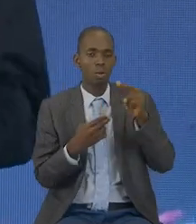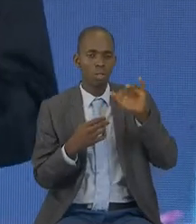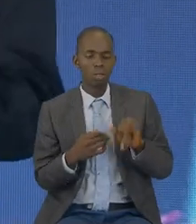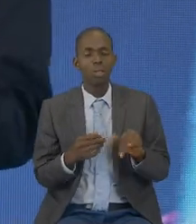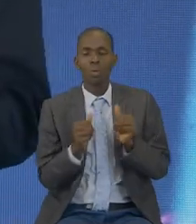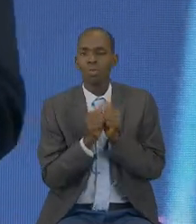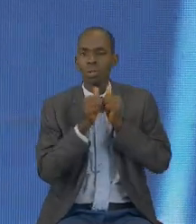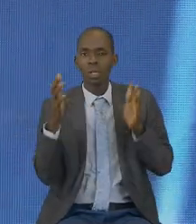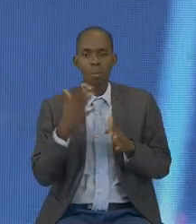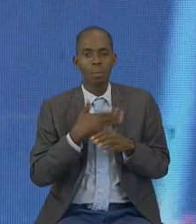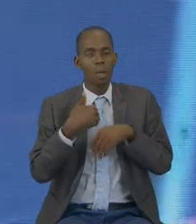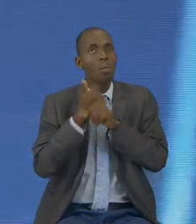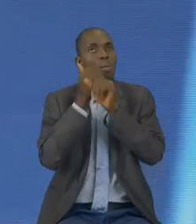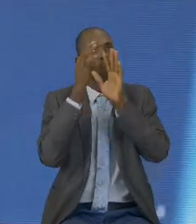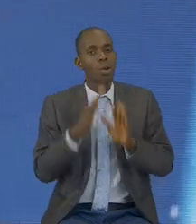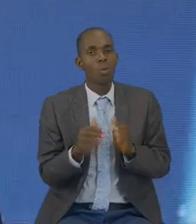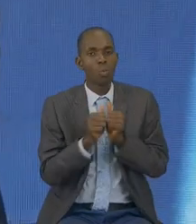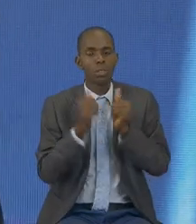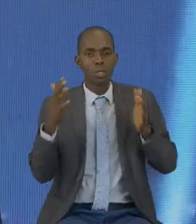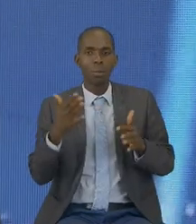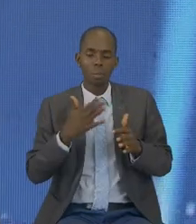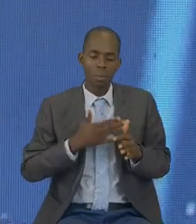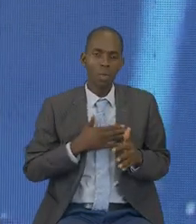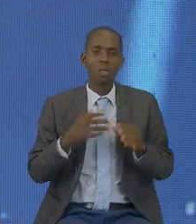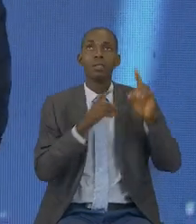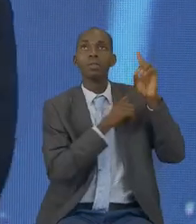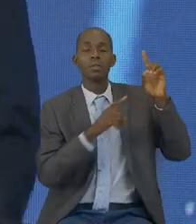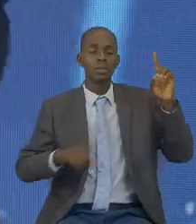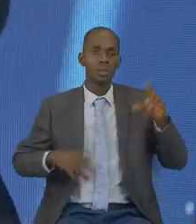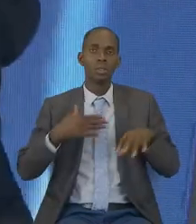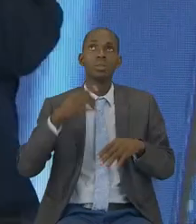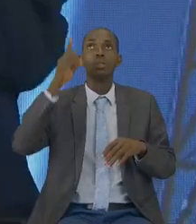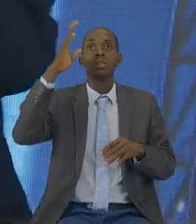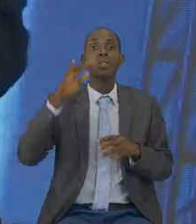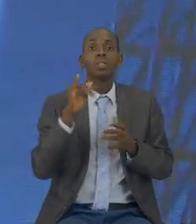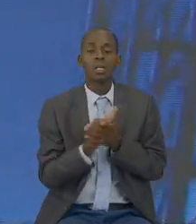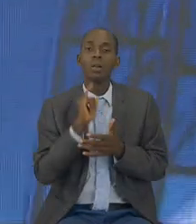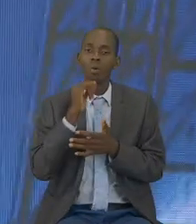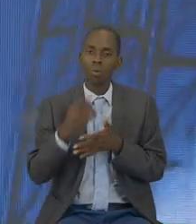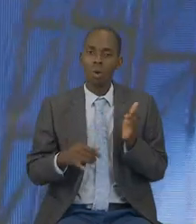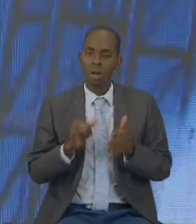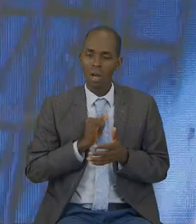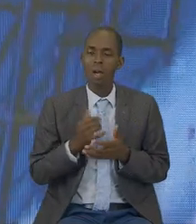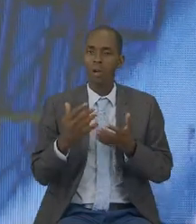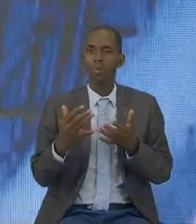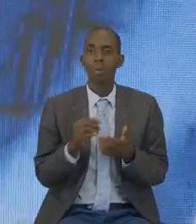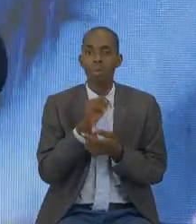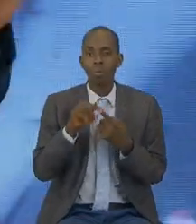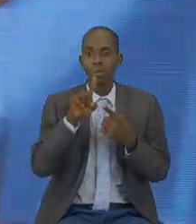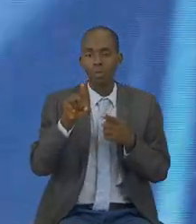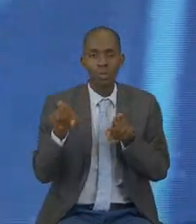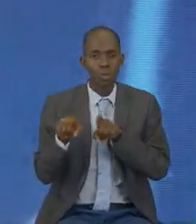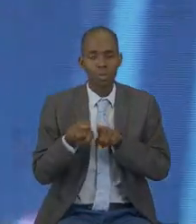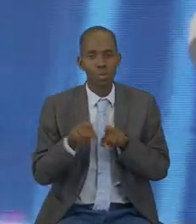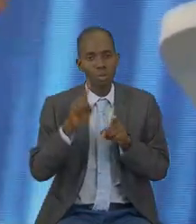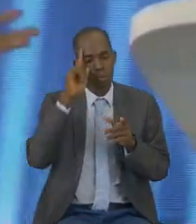the one, my heritage. That's the one I'm looking for. When you come to that point in your life